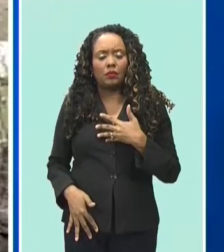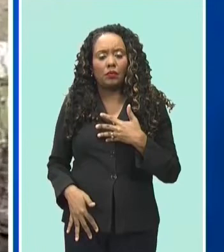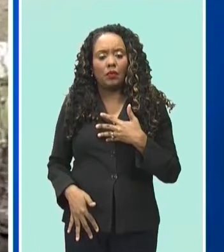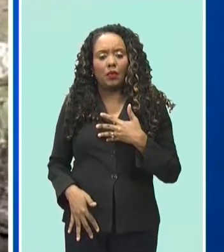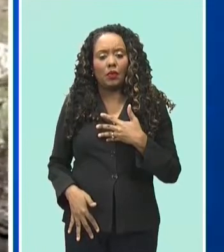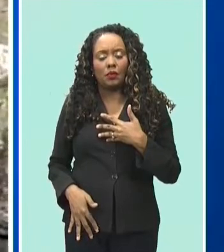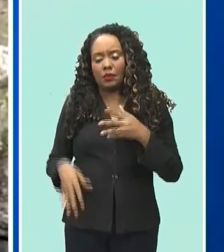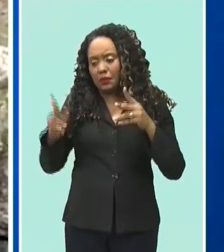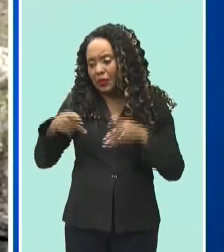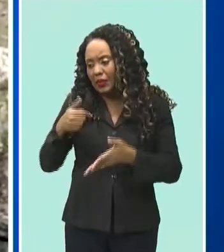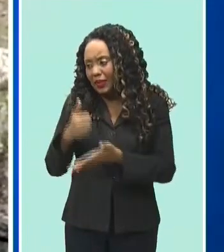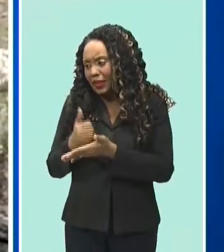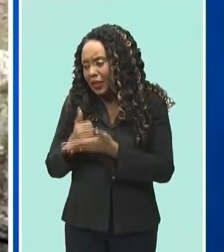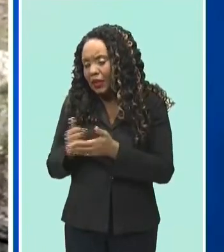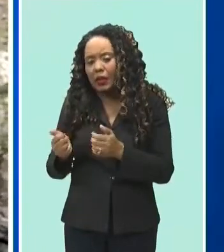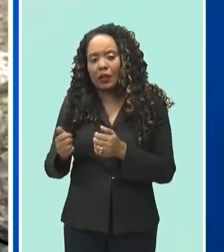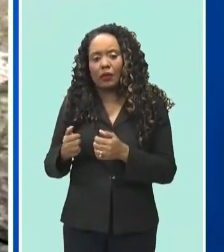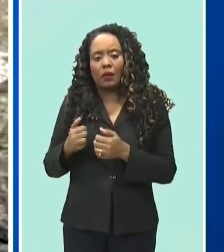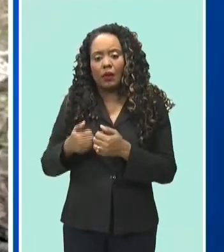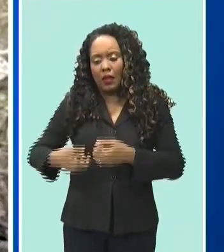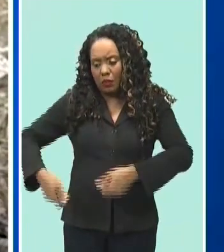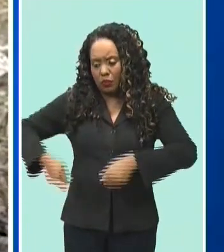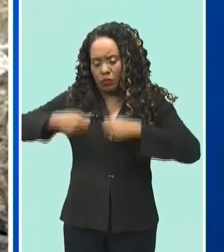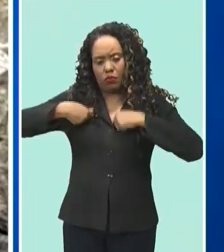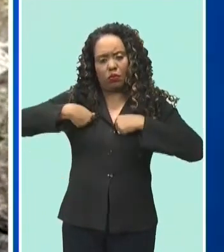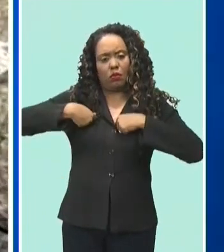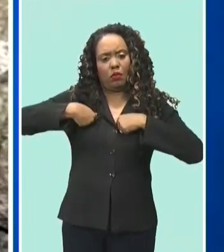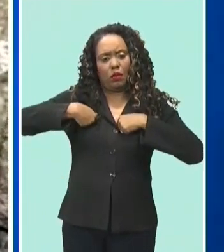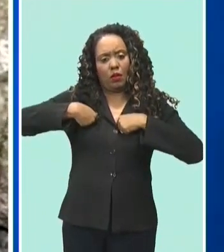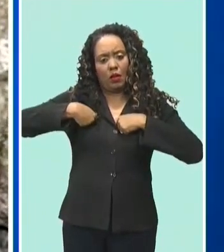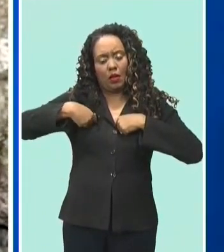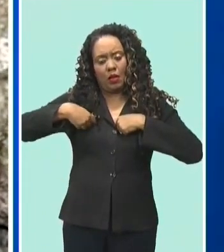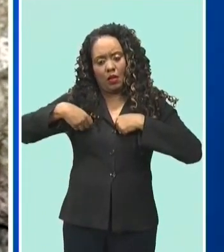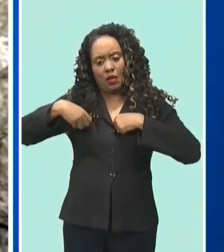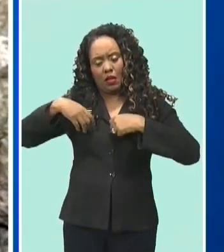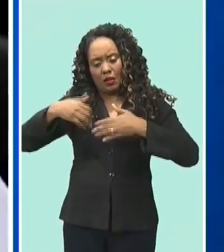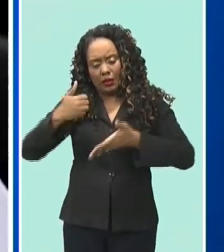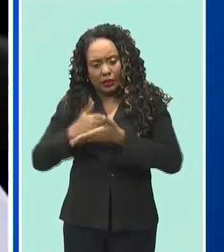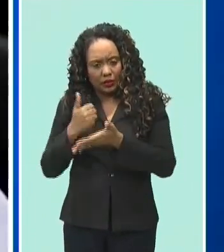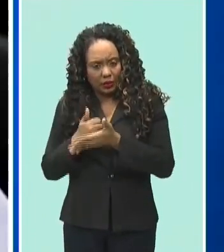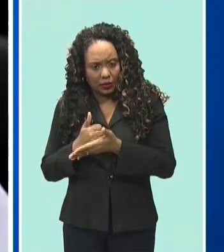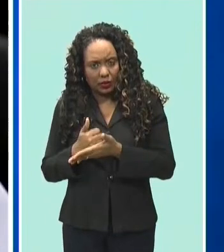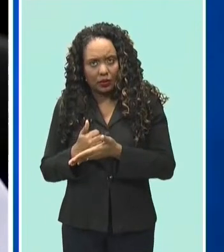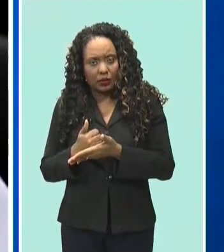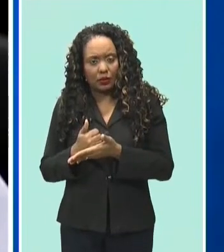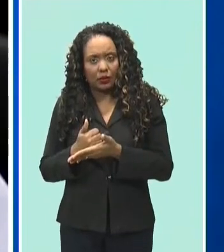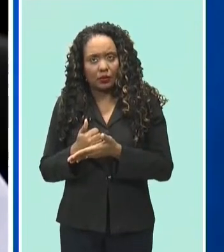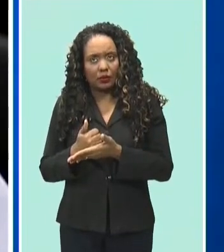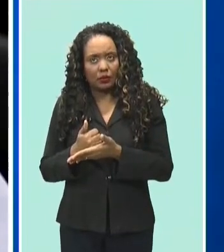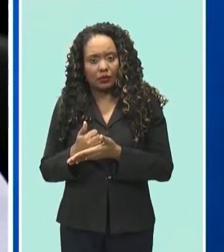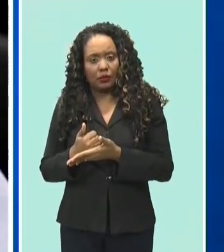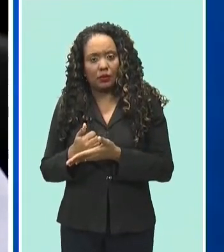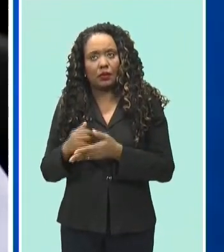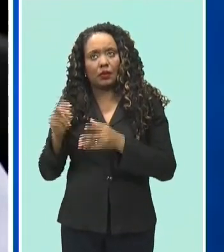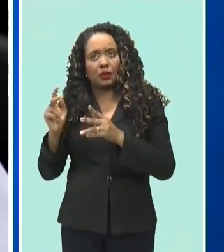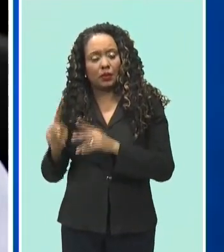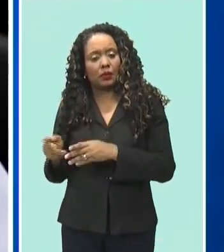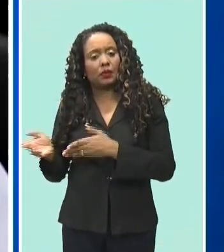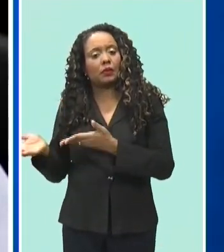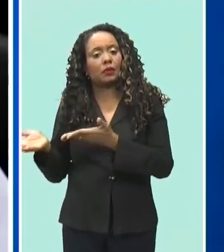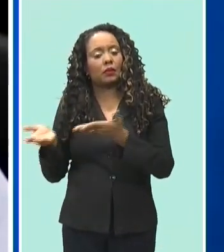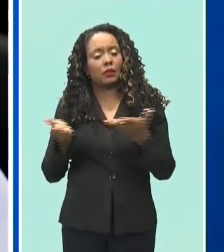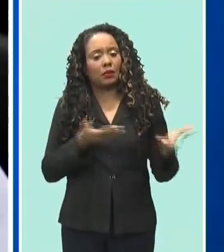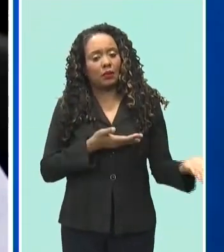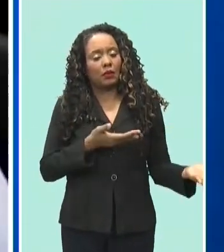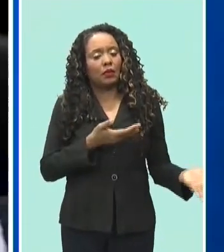Someone assisted him with some blankets and for him to cover his injury, and then he was taken to Orange